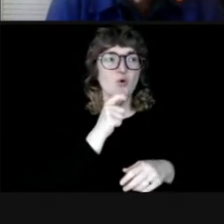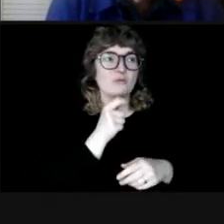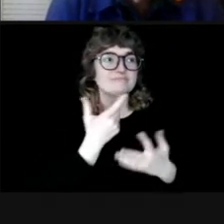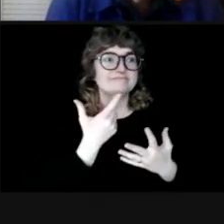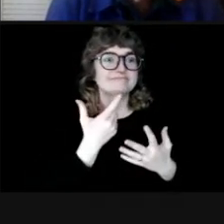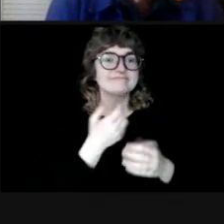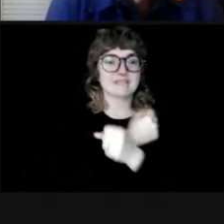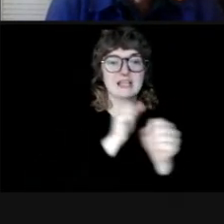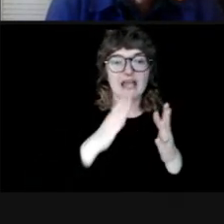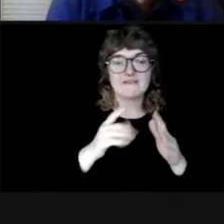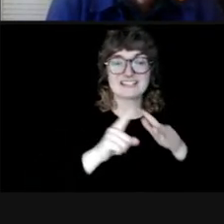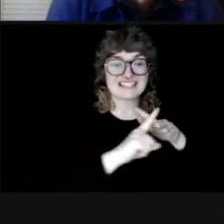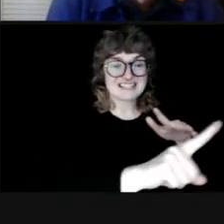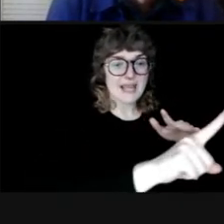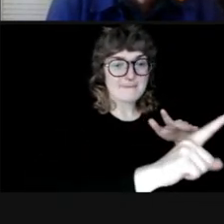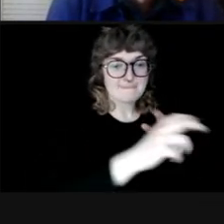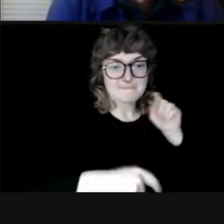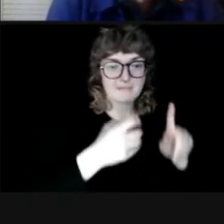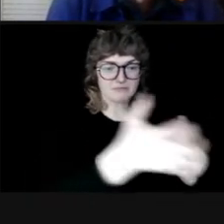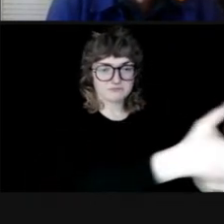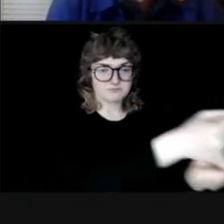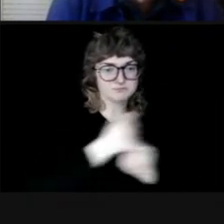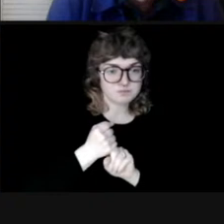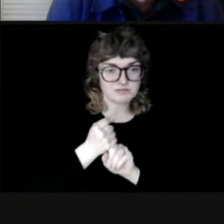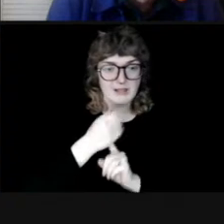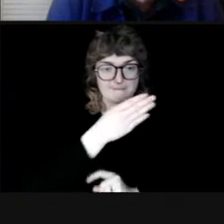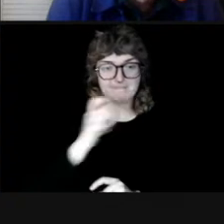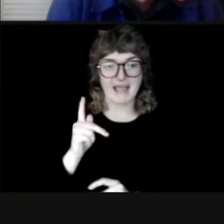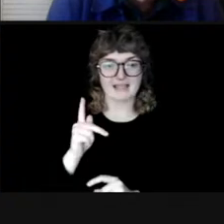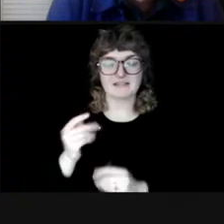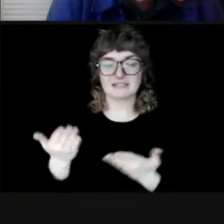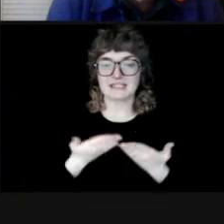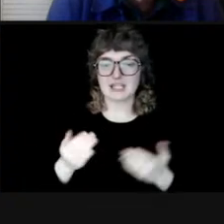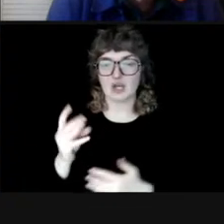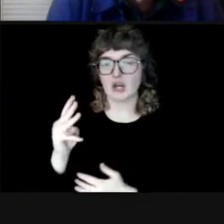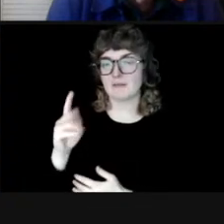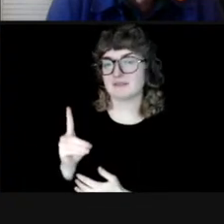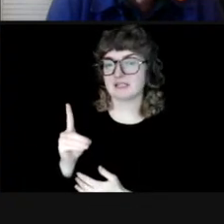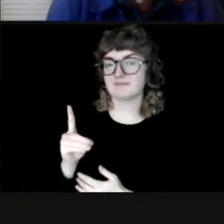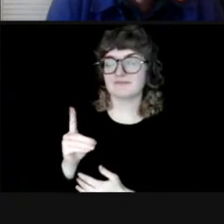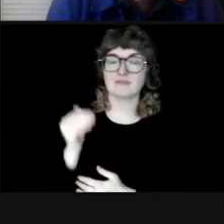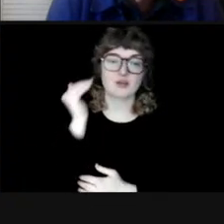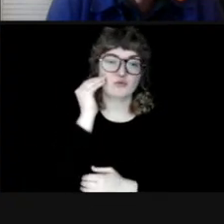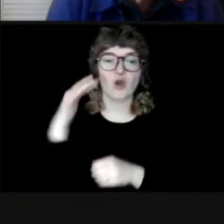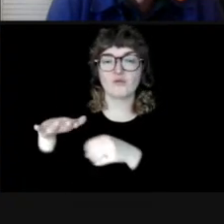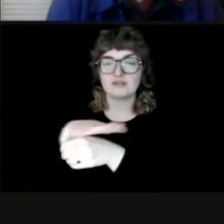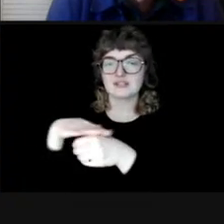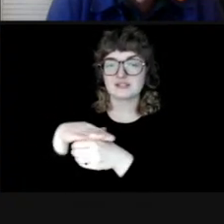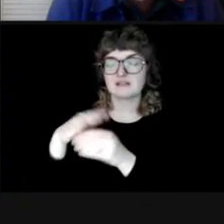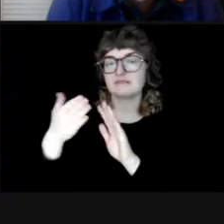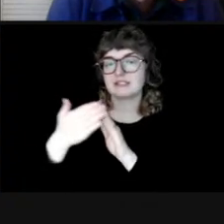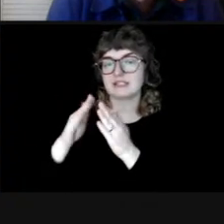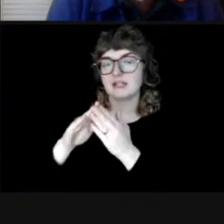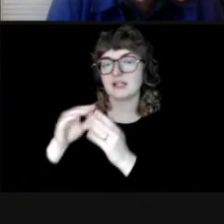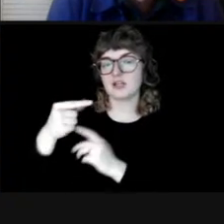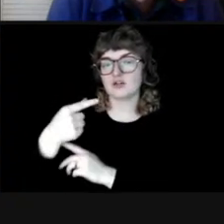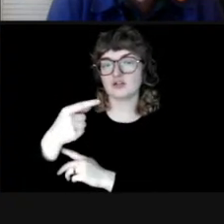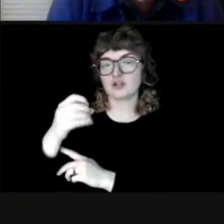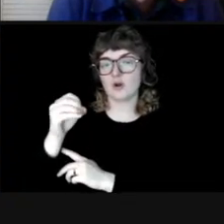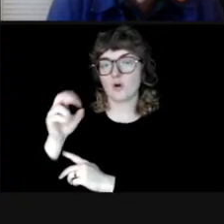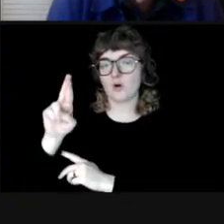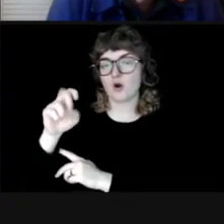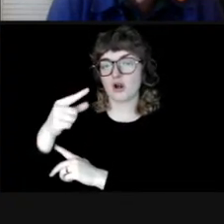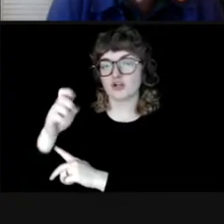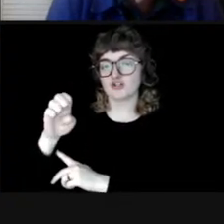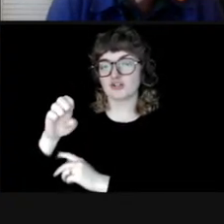slavery. And you have a place like Georgetown, you know, which has really come to grips with the